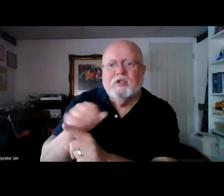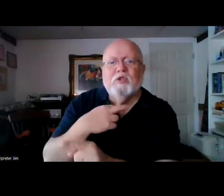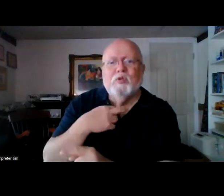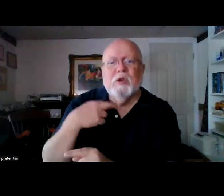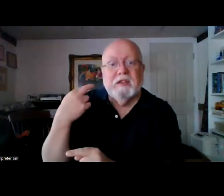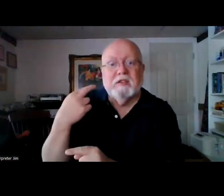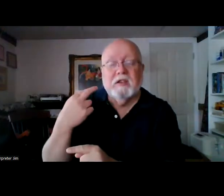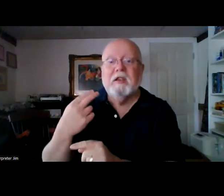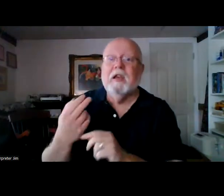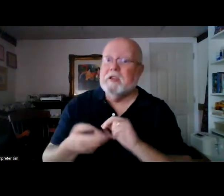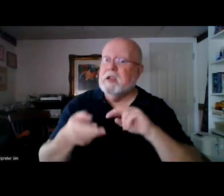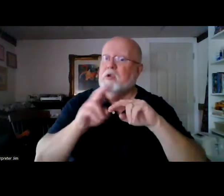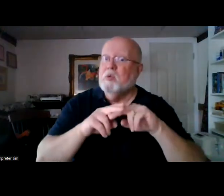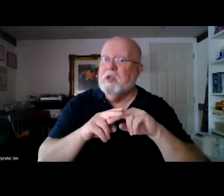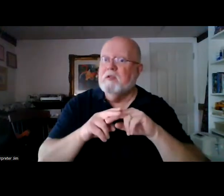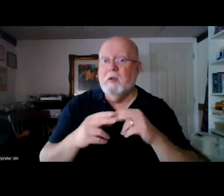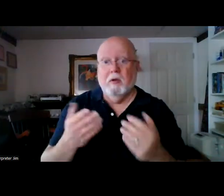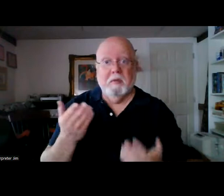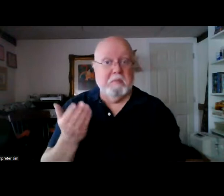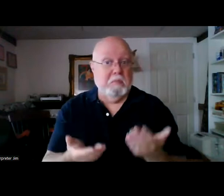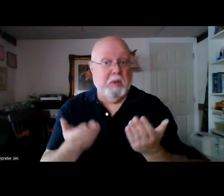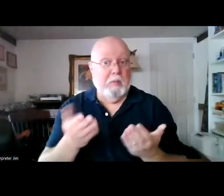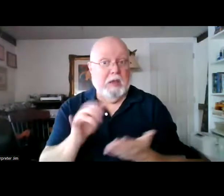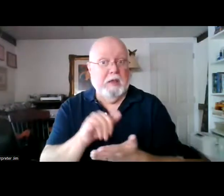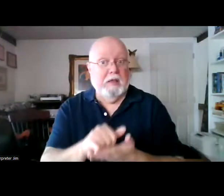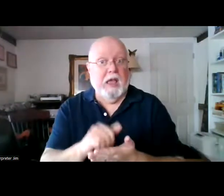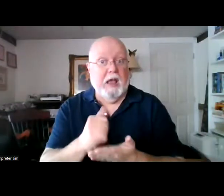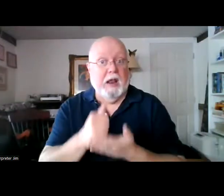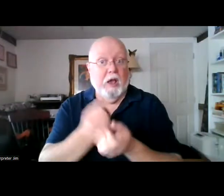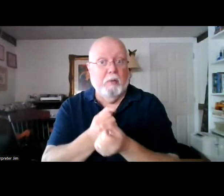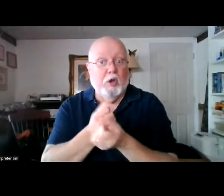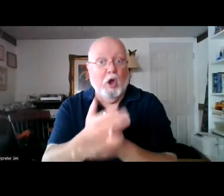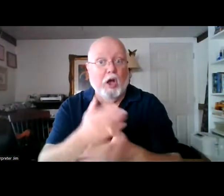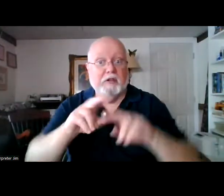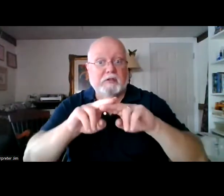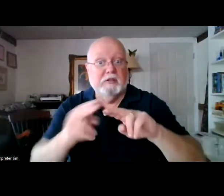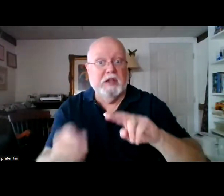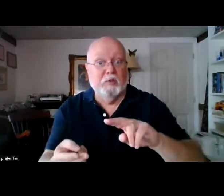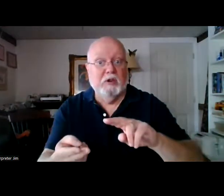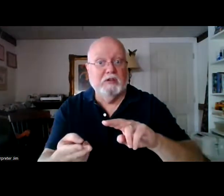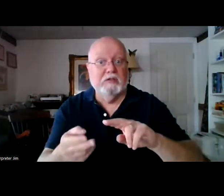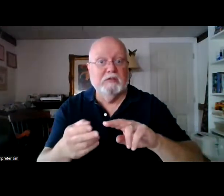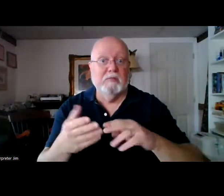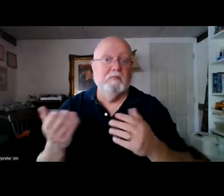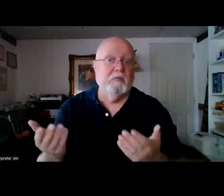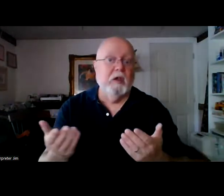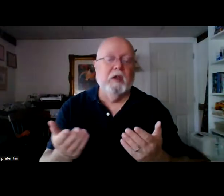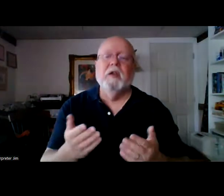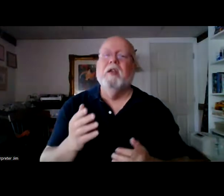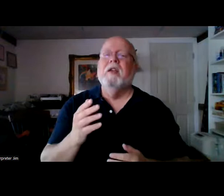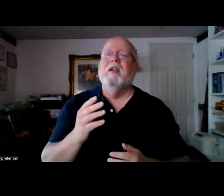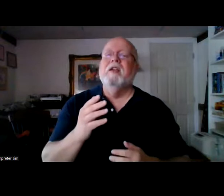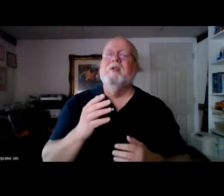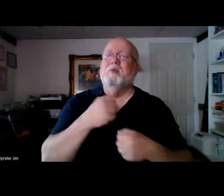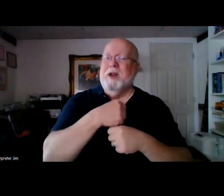and that maybe that has more to do with the decrease as opposed to a spike. I think when I made that graph, it looks very